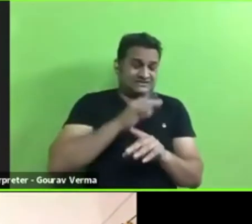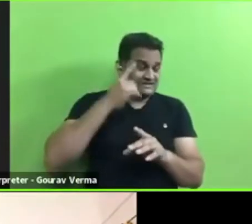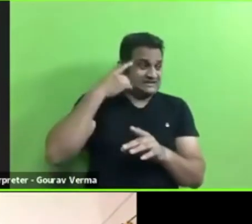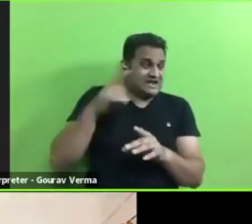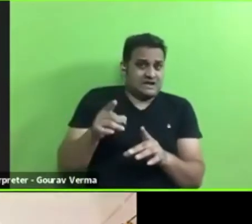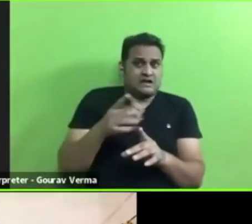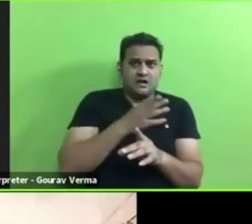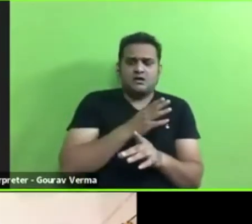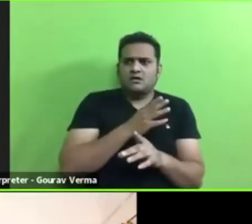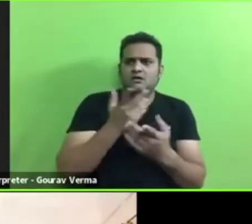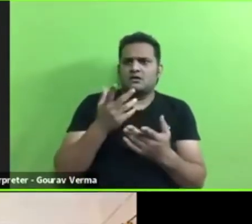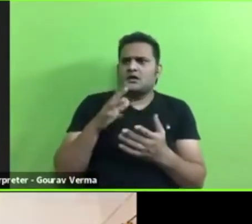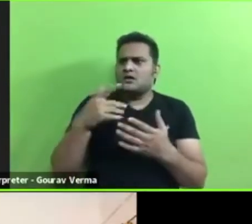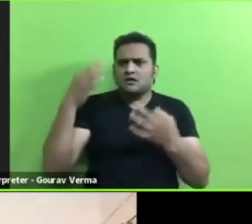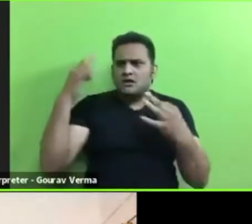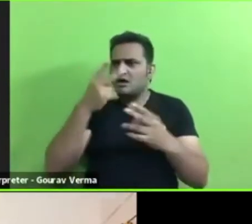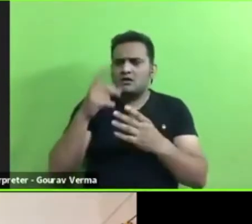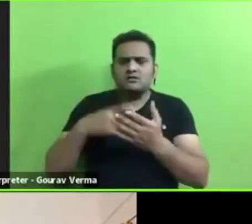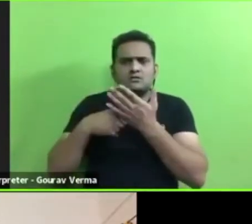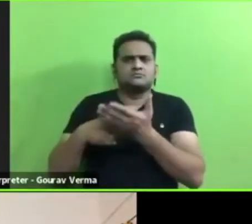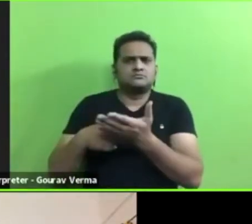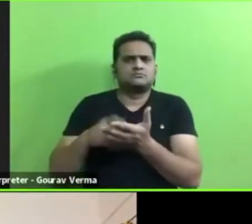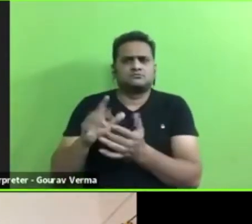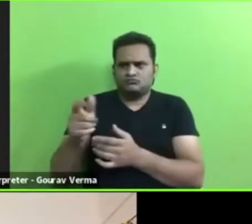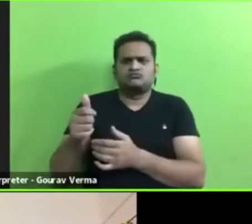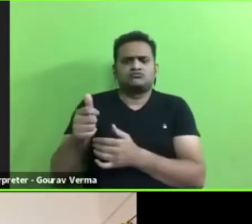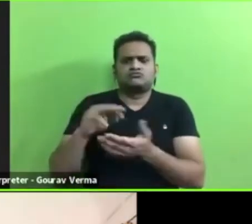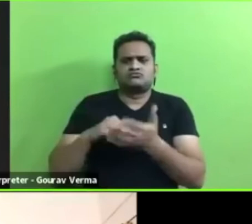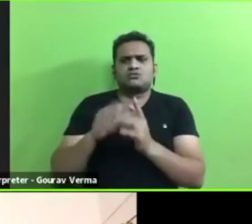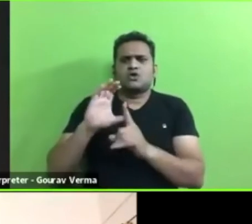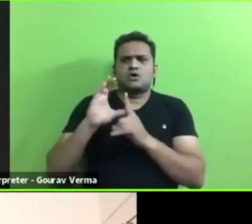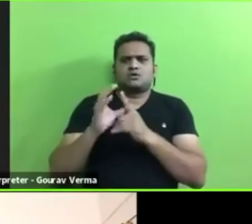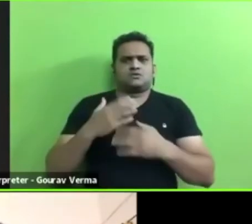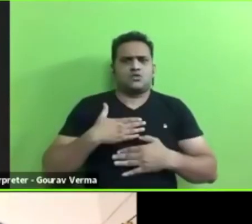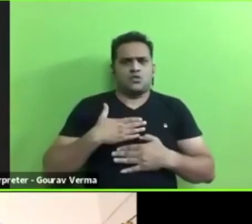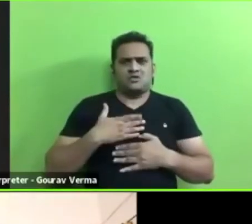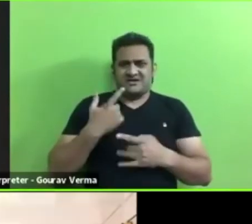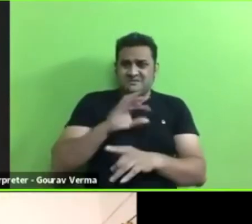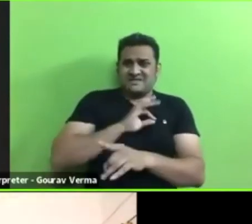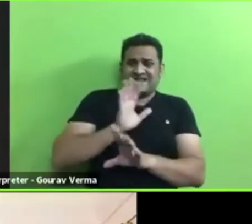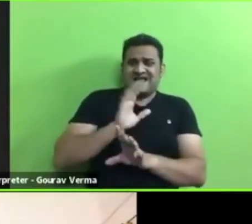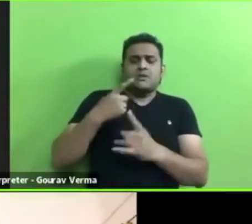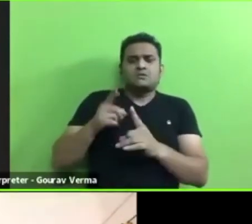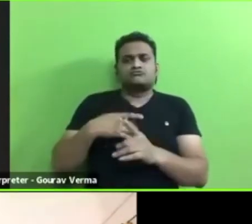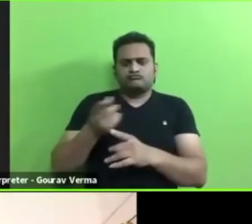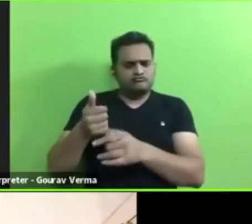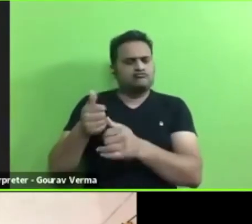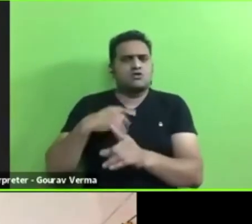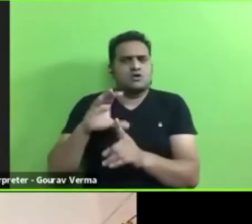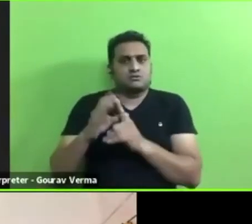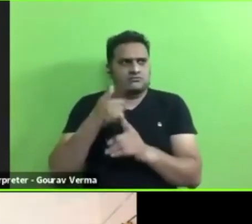to disrespect this art form. You're going to still say it is part of my culture, this notion of my culture. And you're going to protect